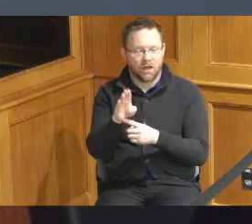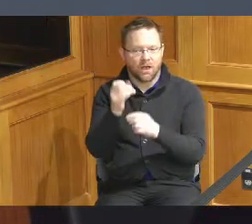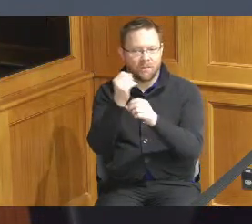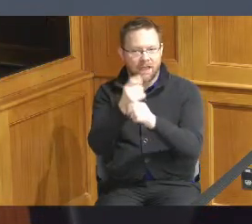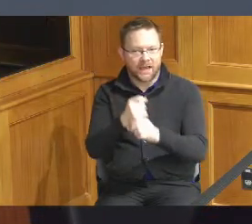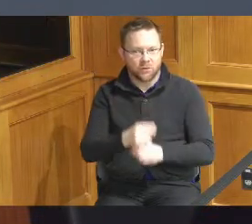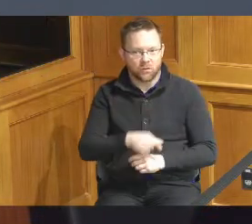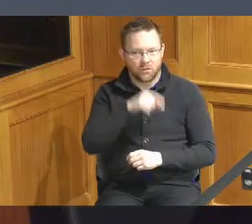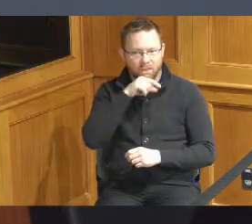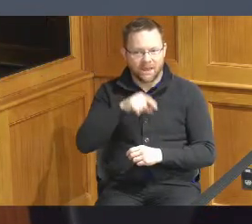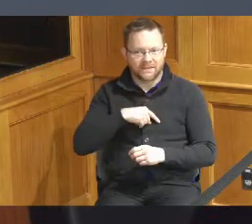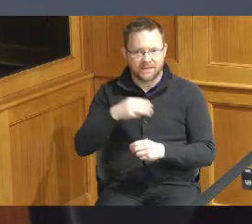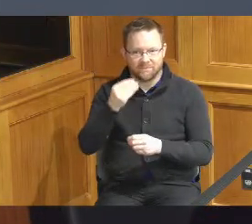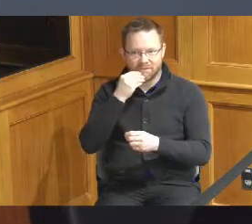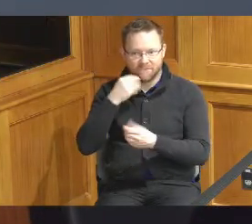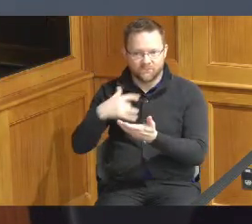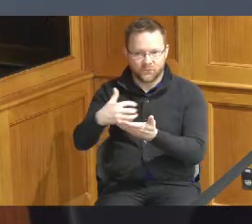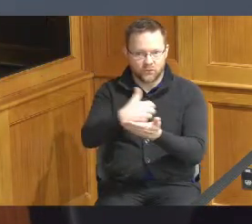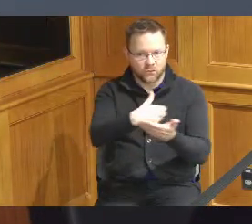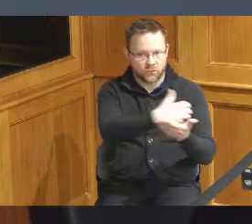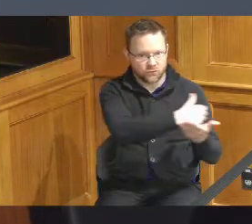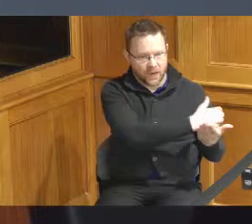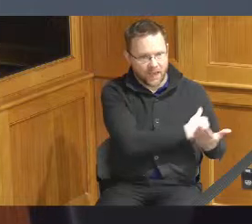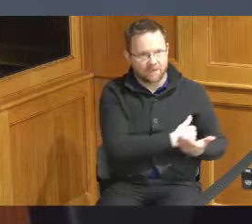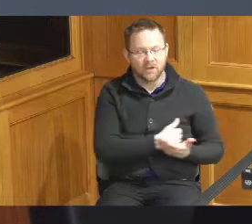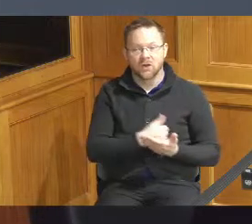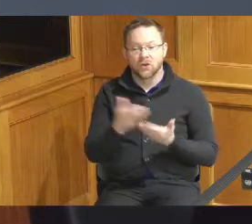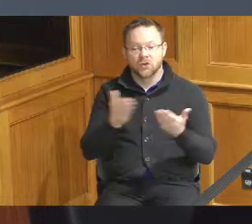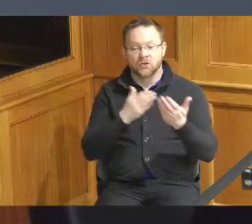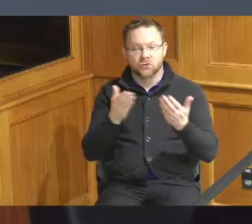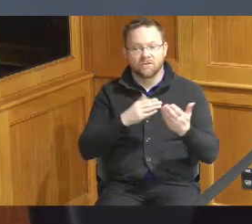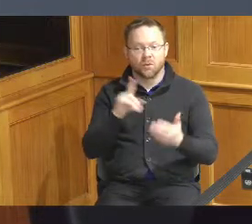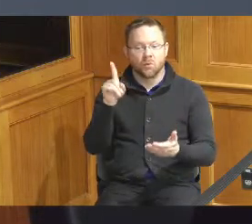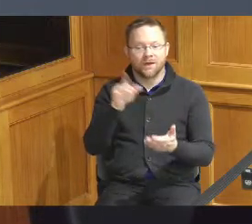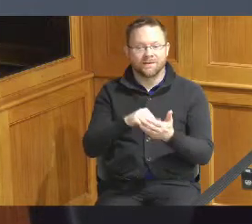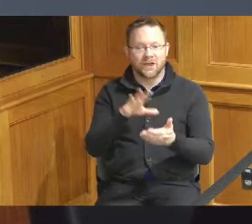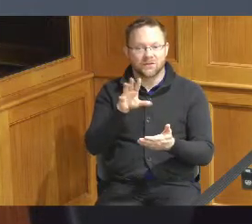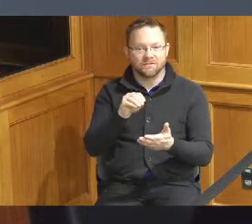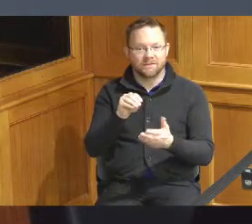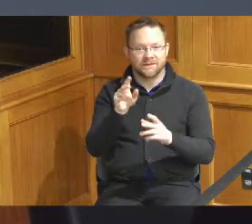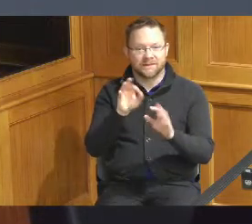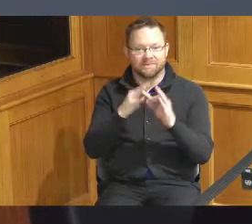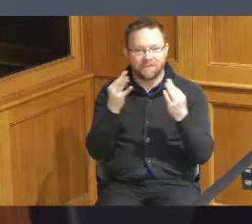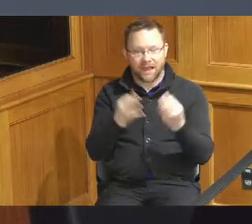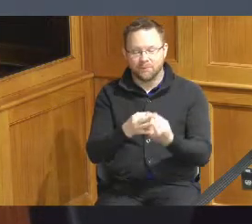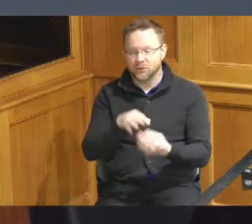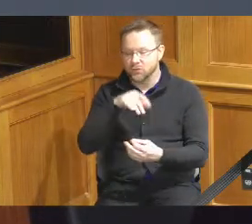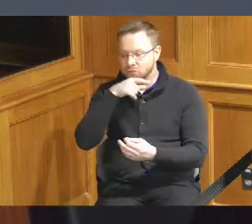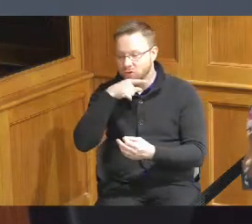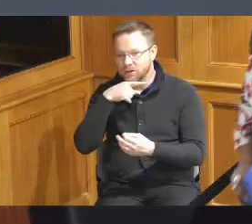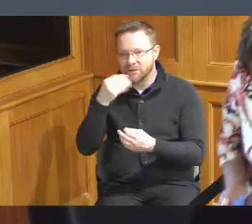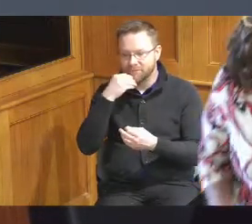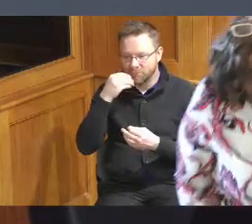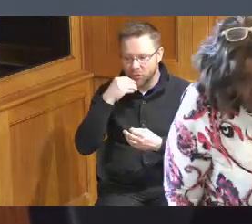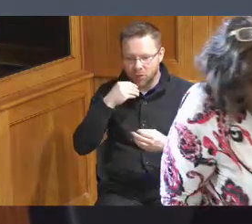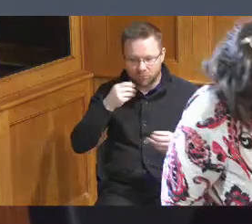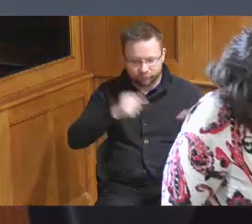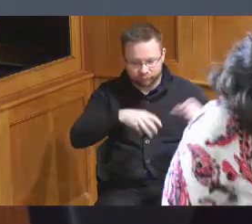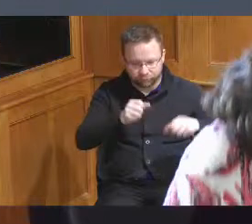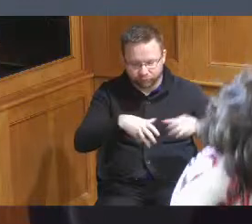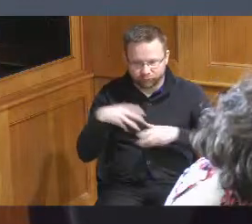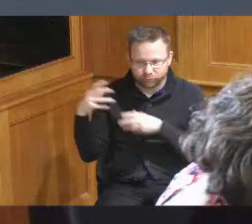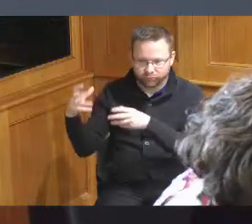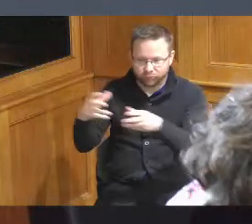food drive, serving a record 1,050 families with turkeys and bags of food, an annual Christmas